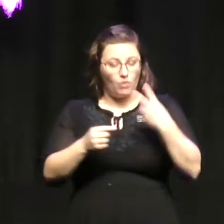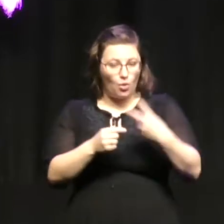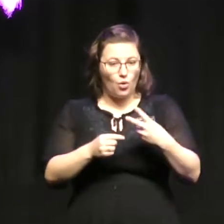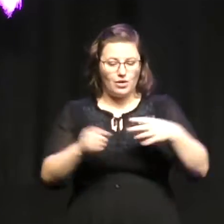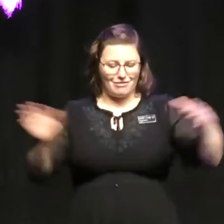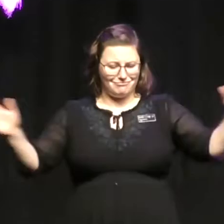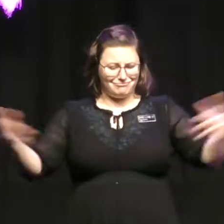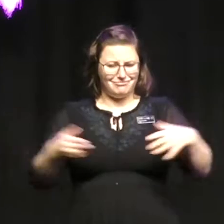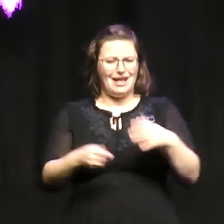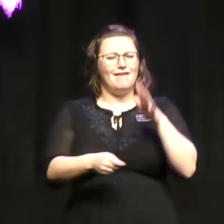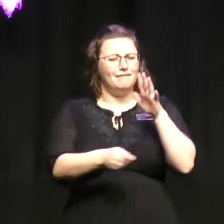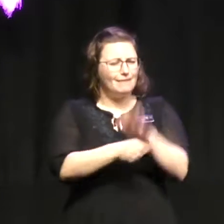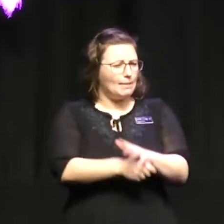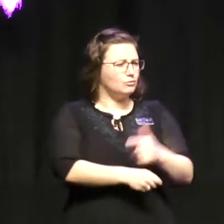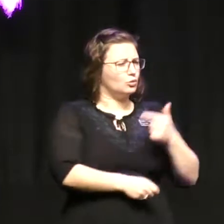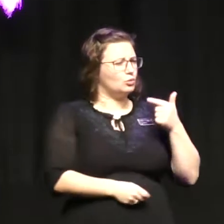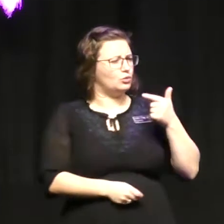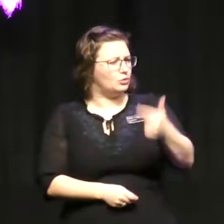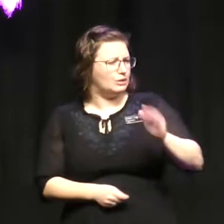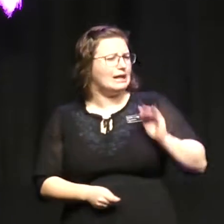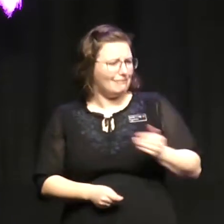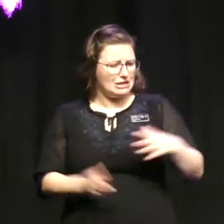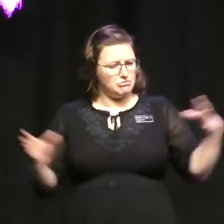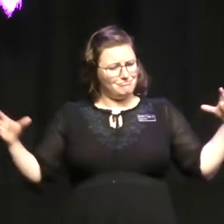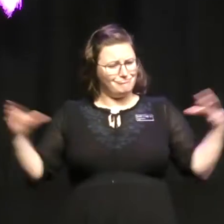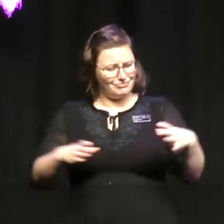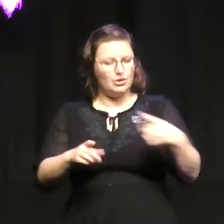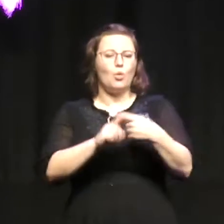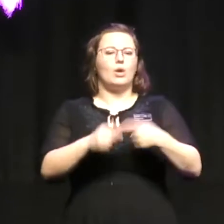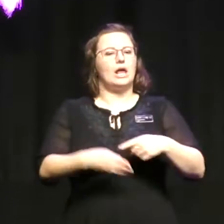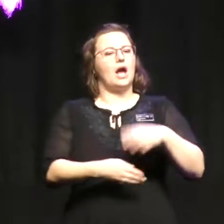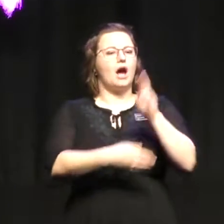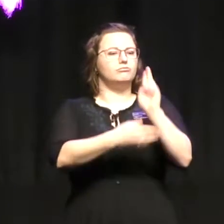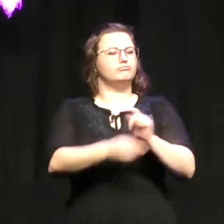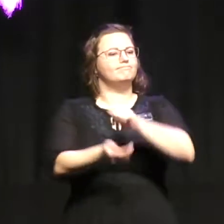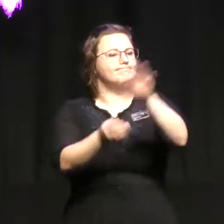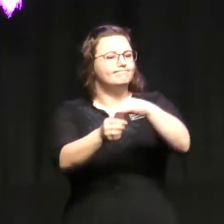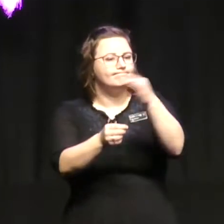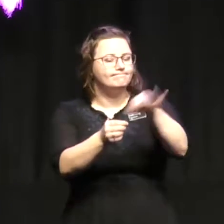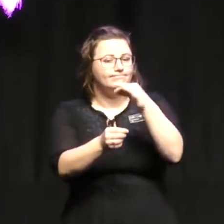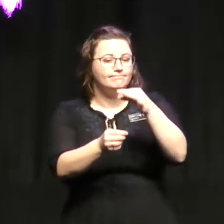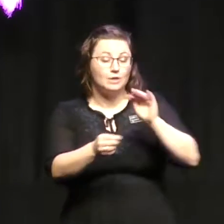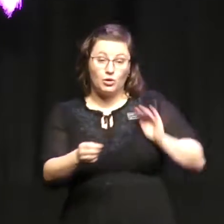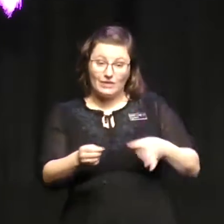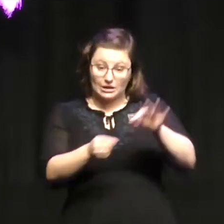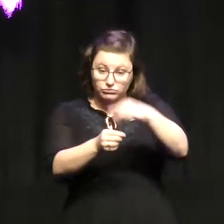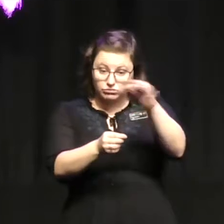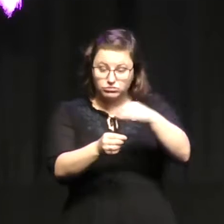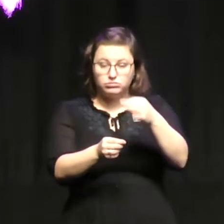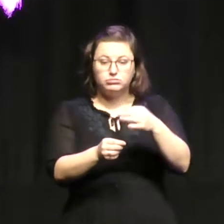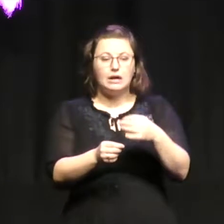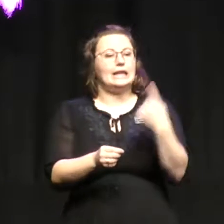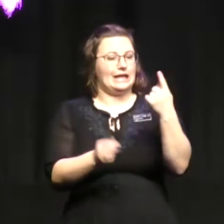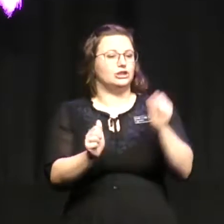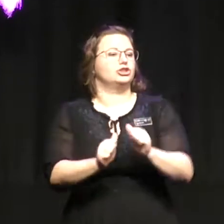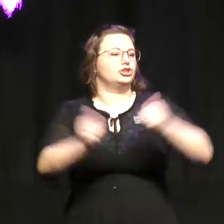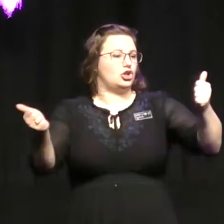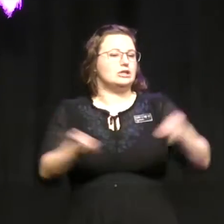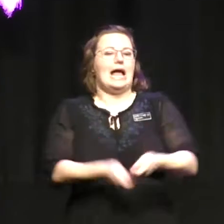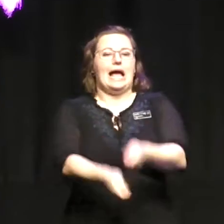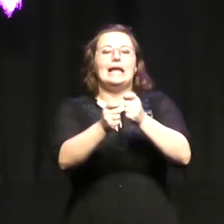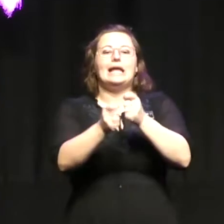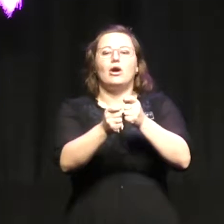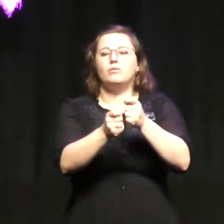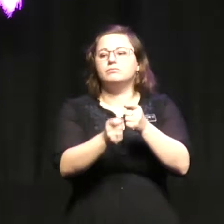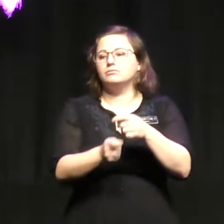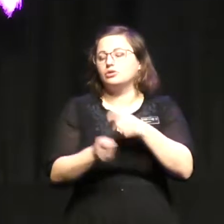than 15,000 women artisans. The women's embroidery is now the major source of income